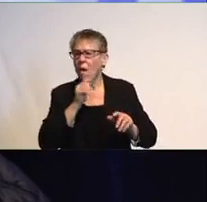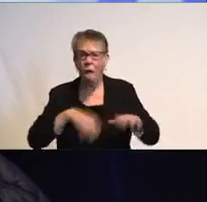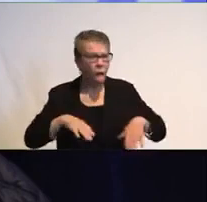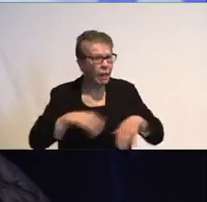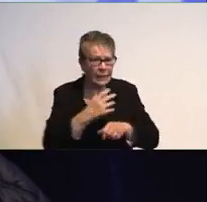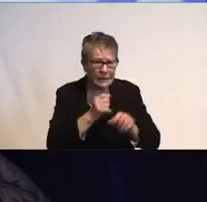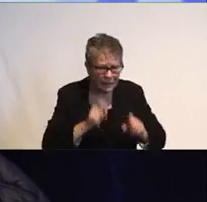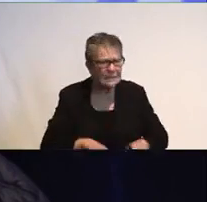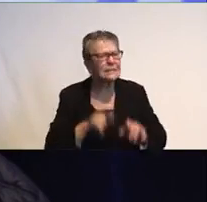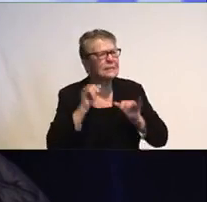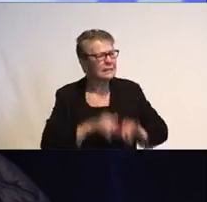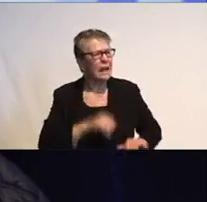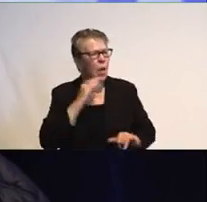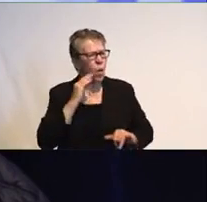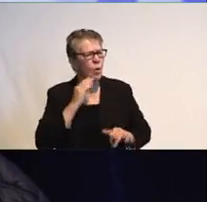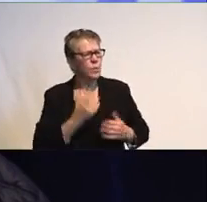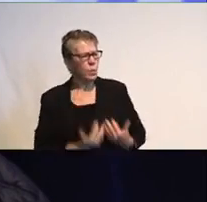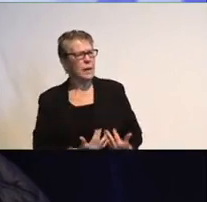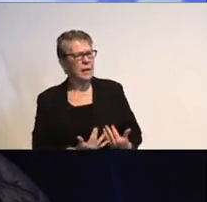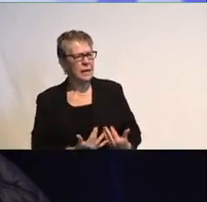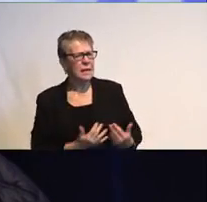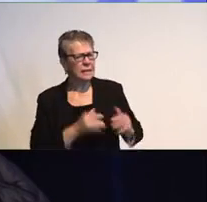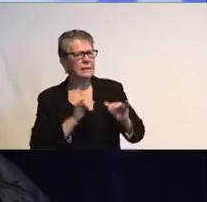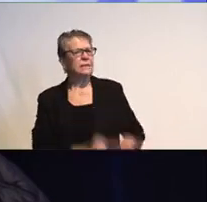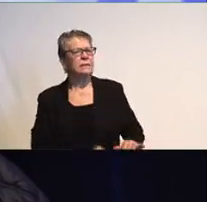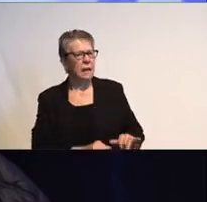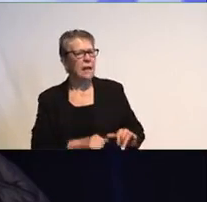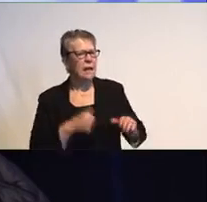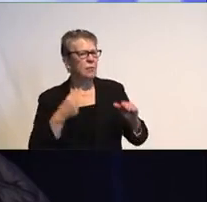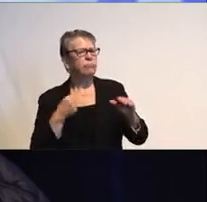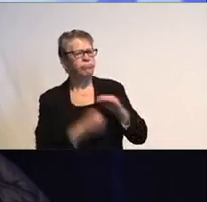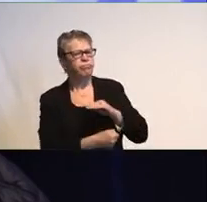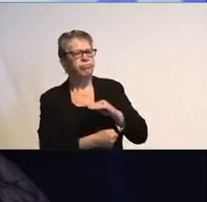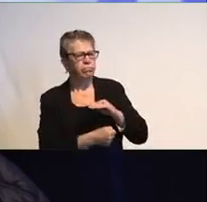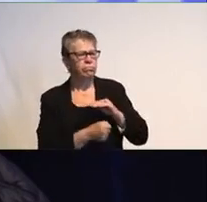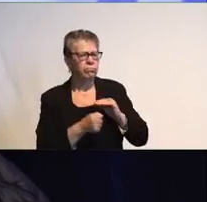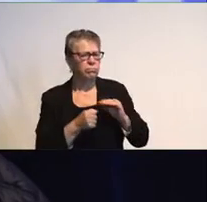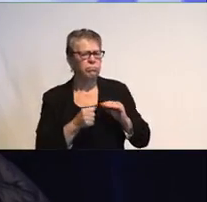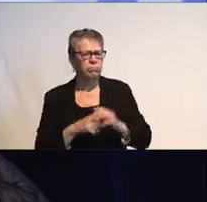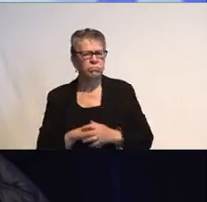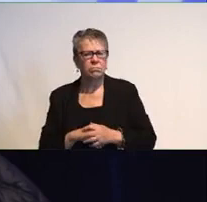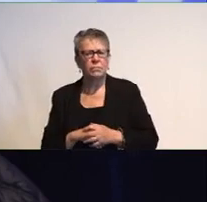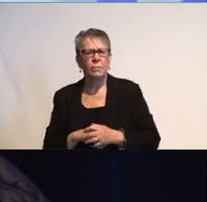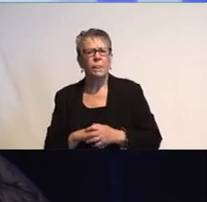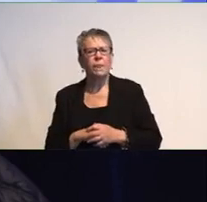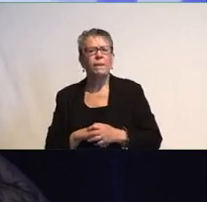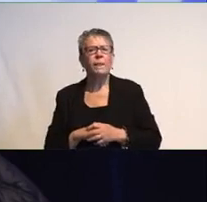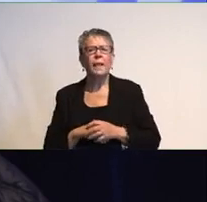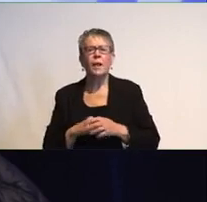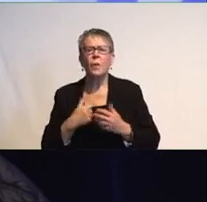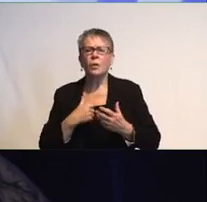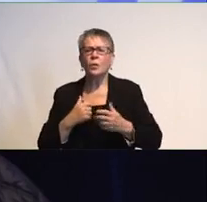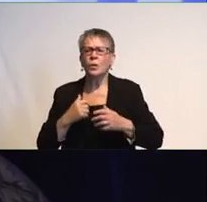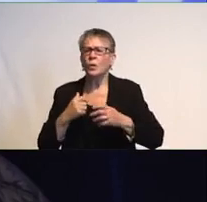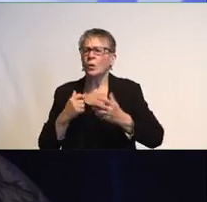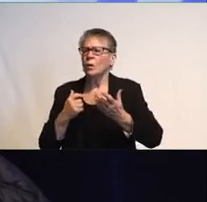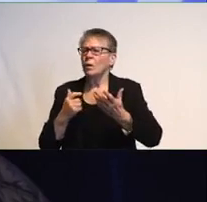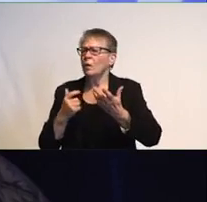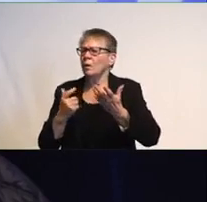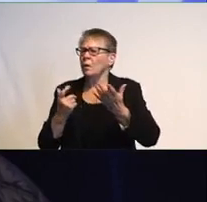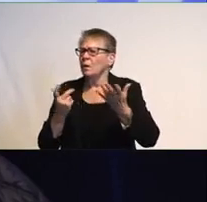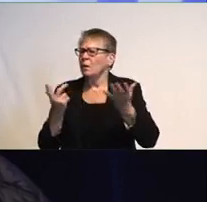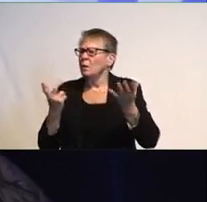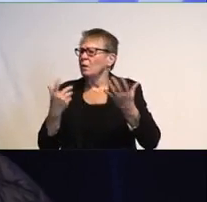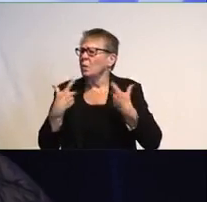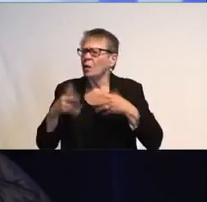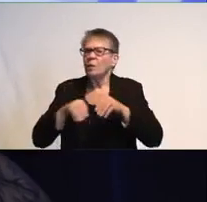spread cheer, not COVID. Let's get vaccinated and boosted to protect ourselves, our family, friends, and